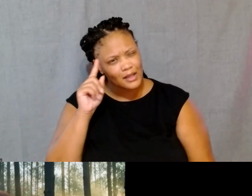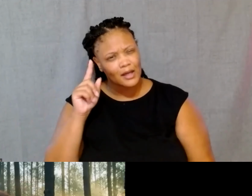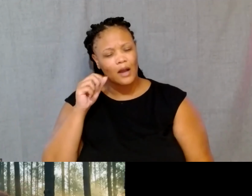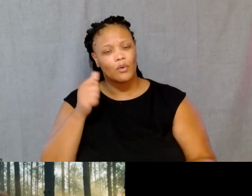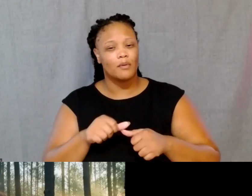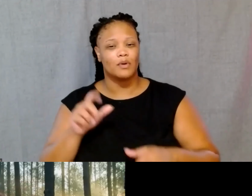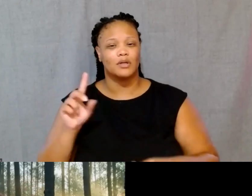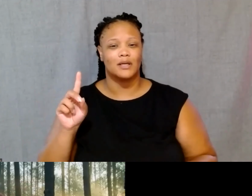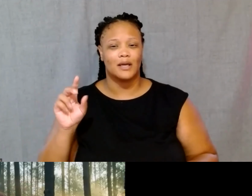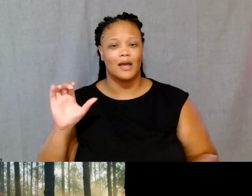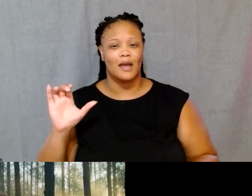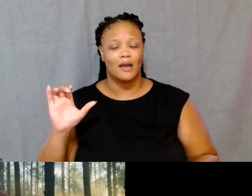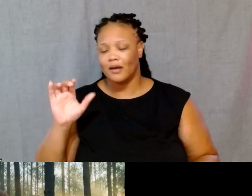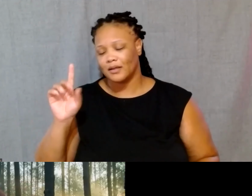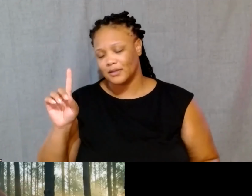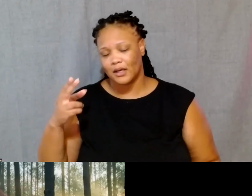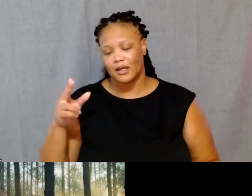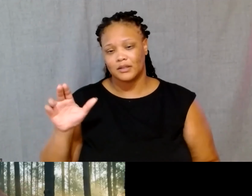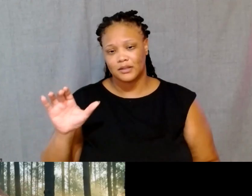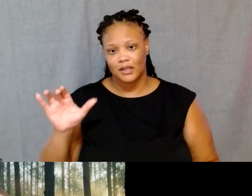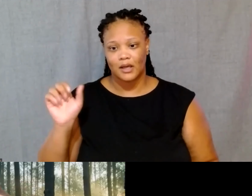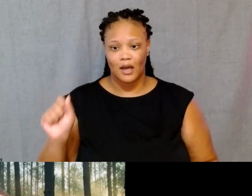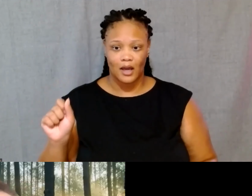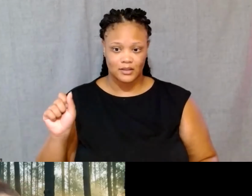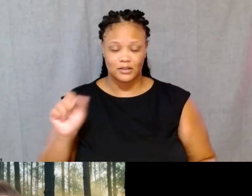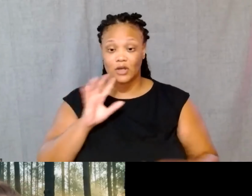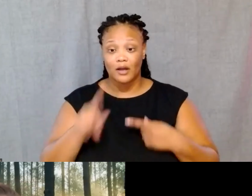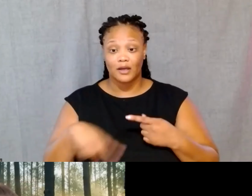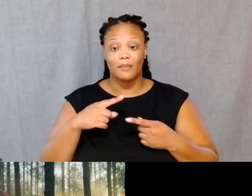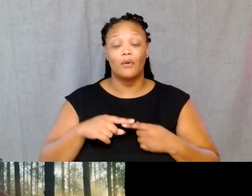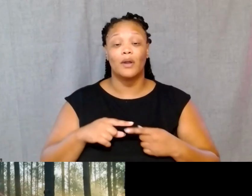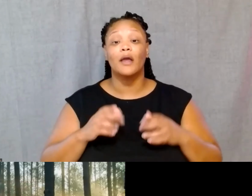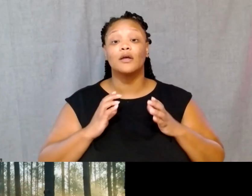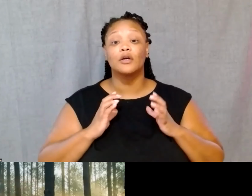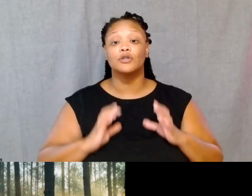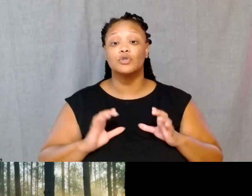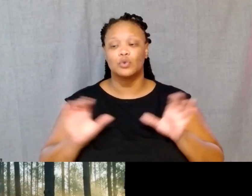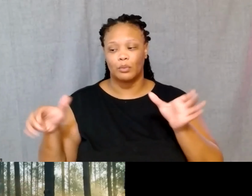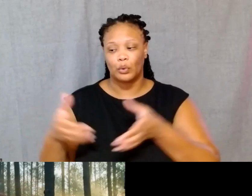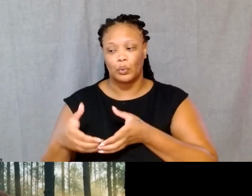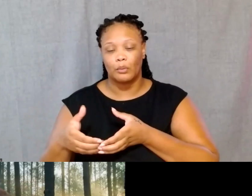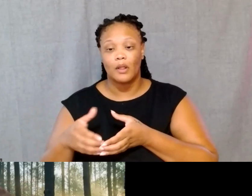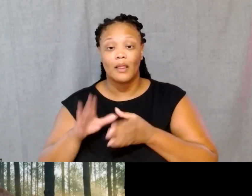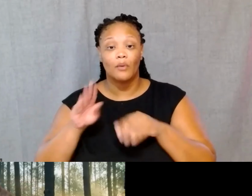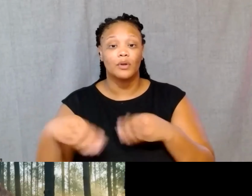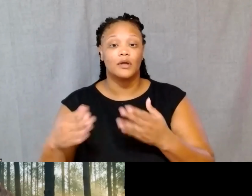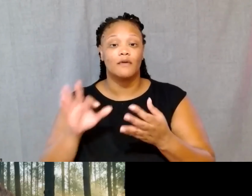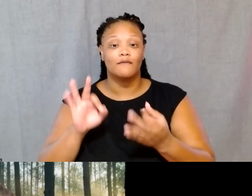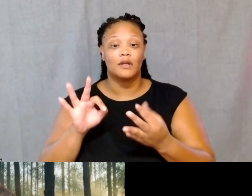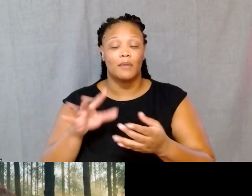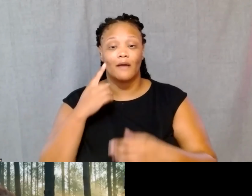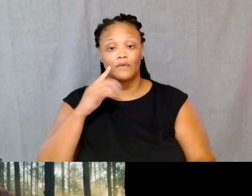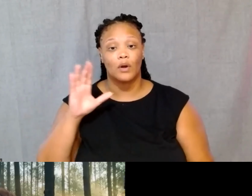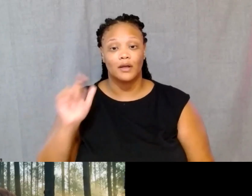something about a stakeholder group. It was a consumer group that might provide feedback on CalAIM, but I